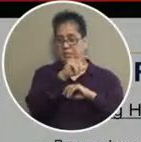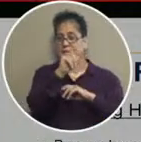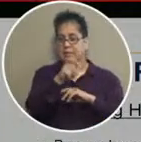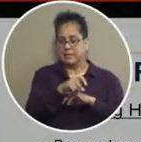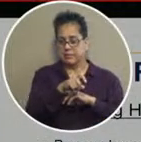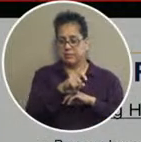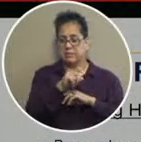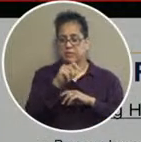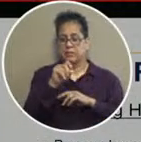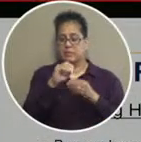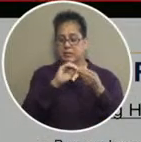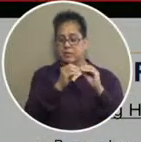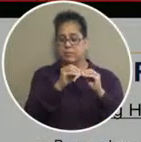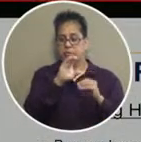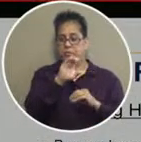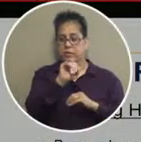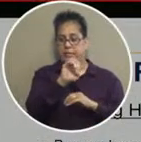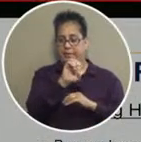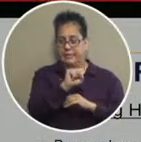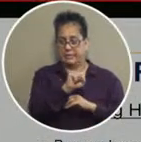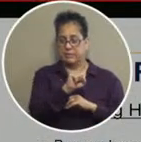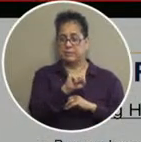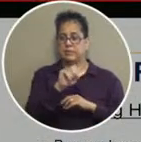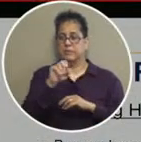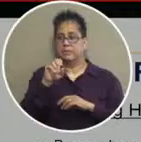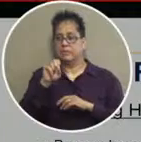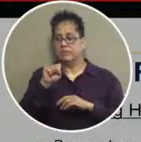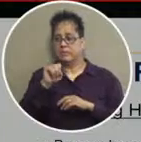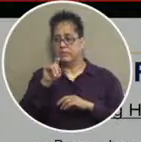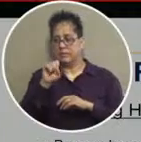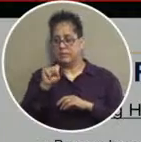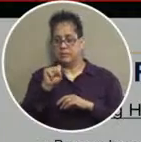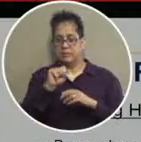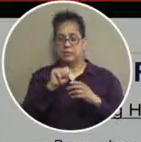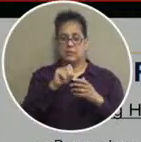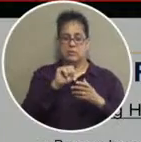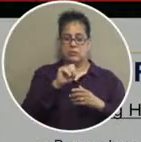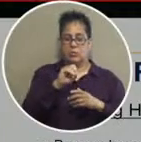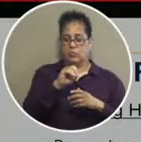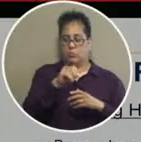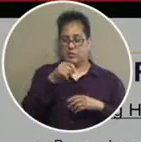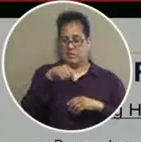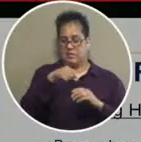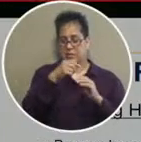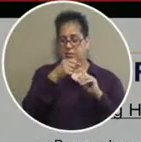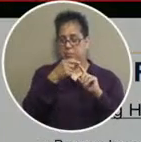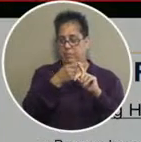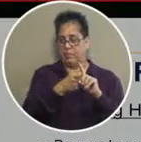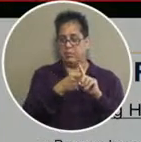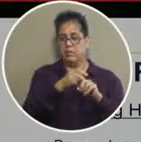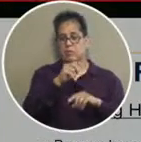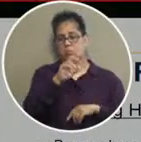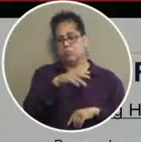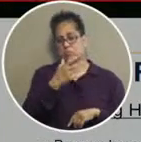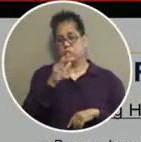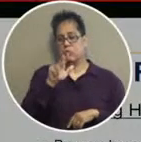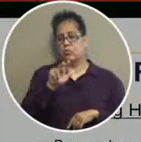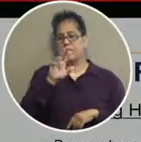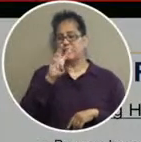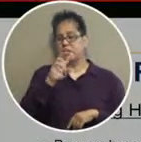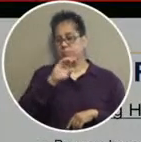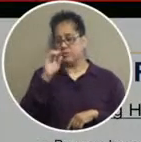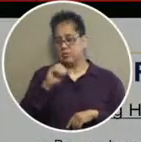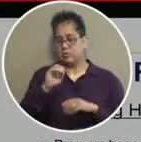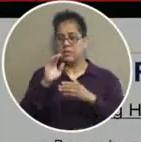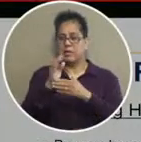with cases and sites, as of the middle of the month, we were at only 36% of the state